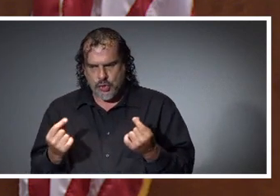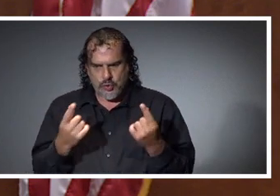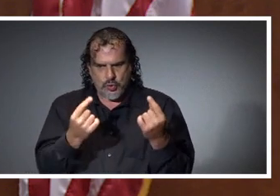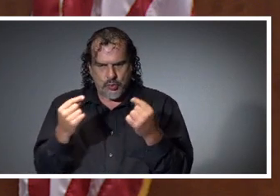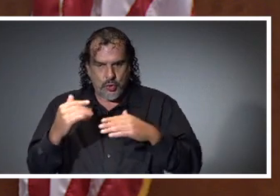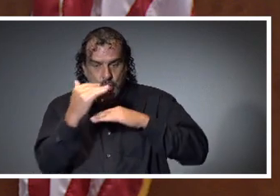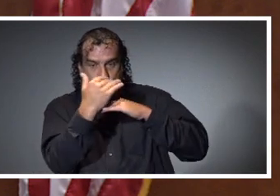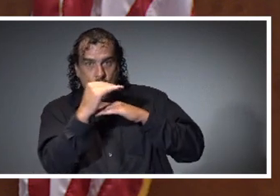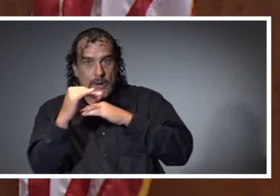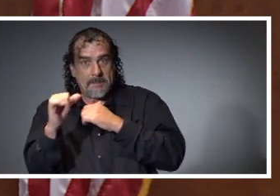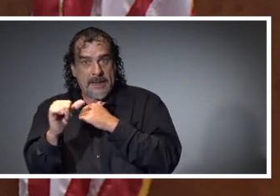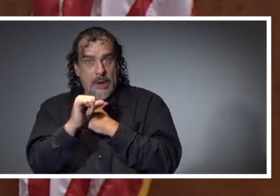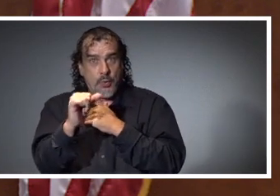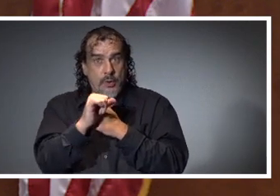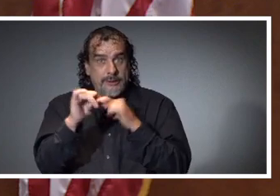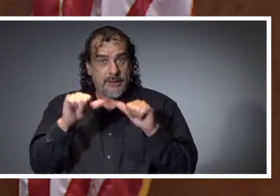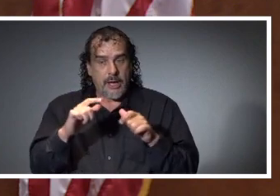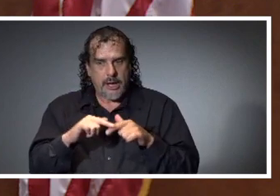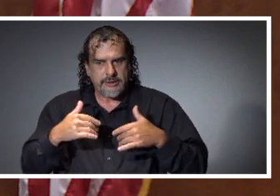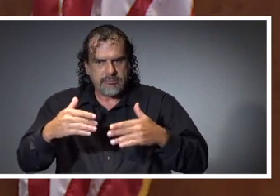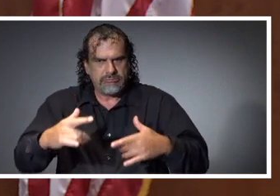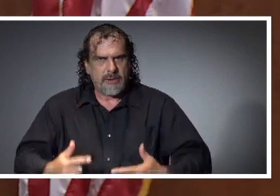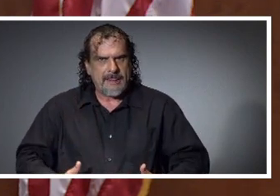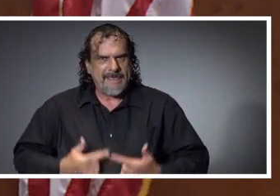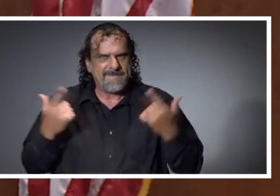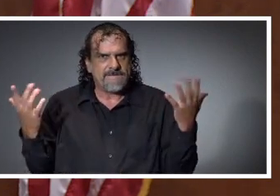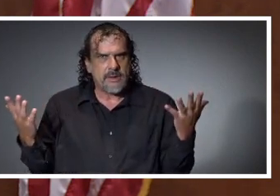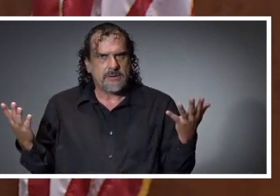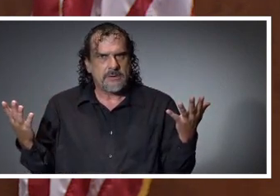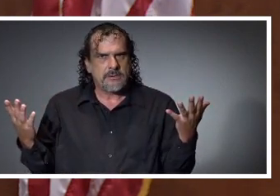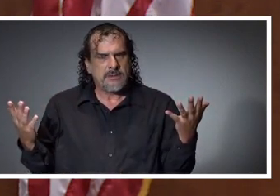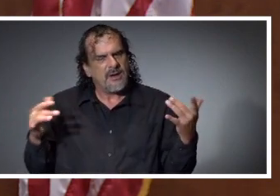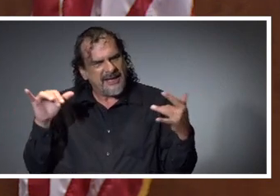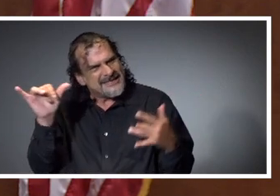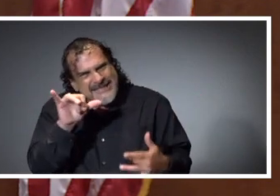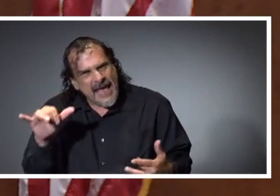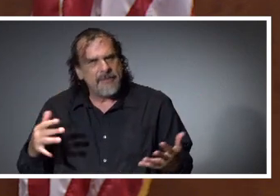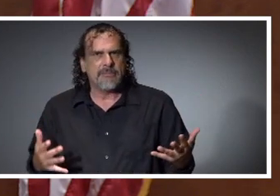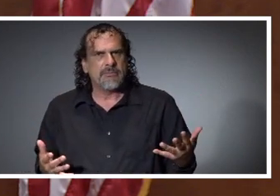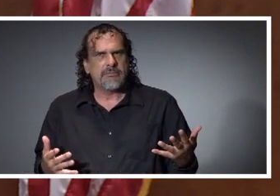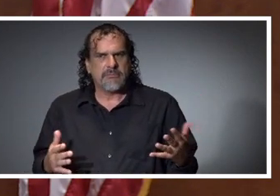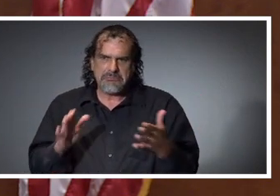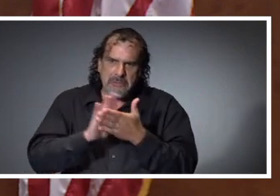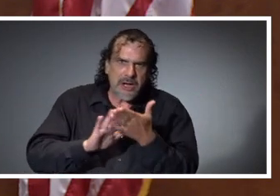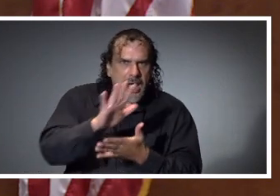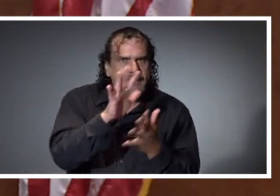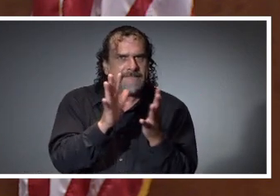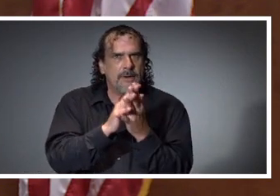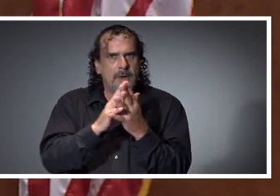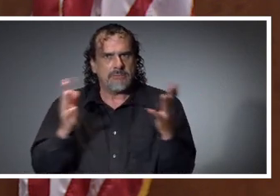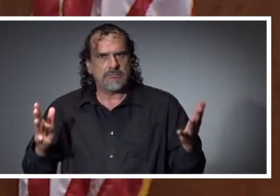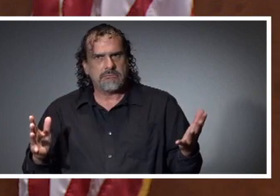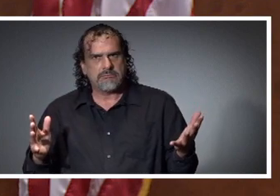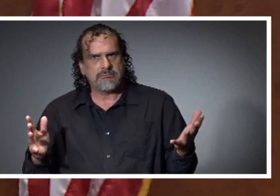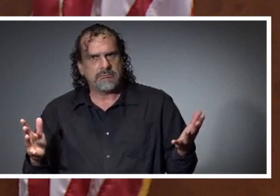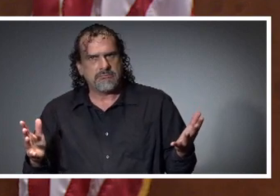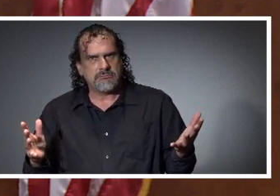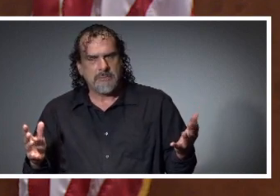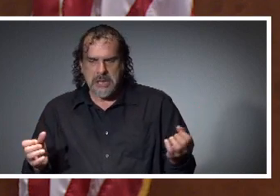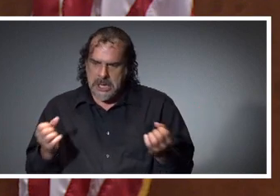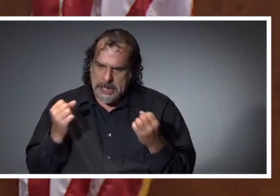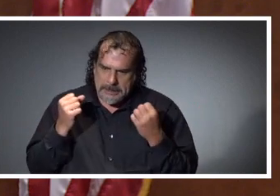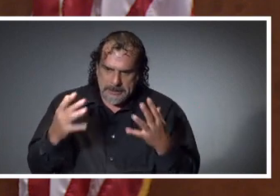risk and still continue to live our lives. I believe the same can be said for college football. I think there are many